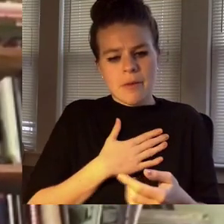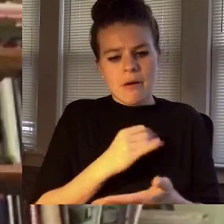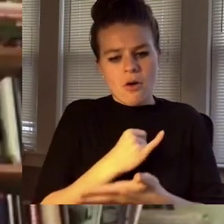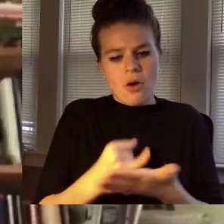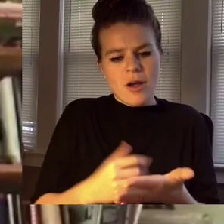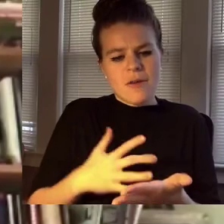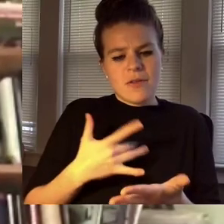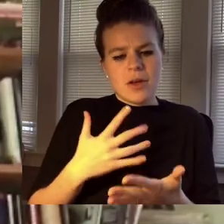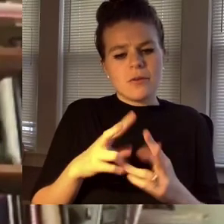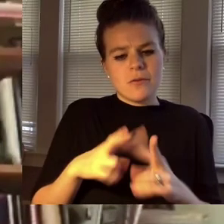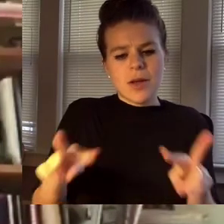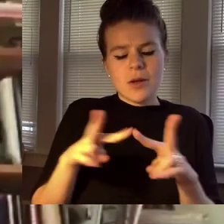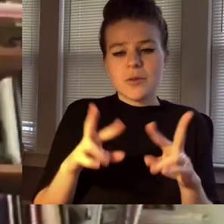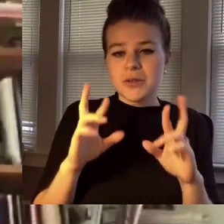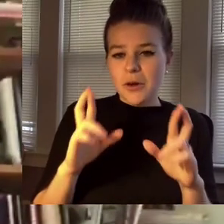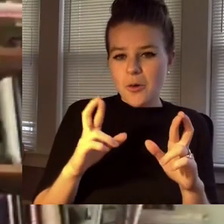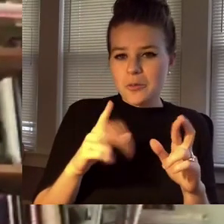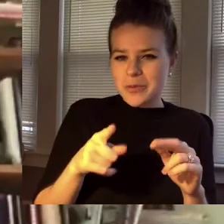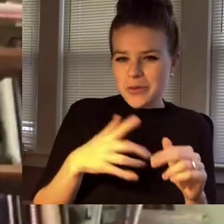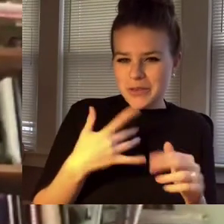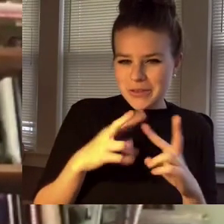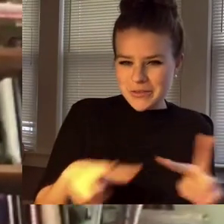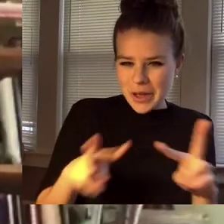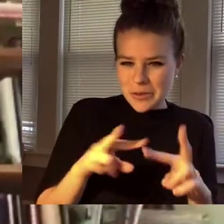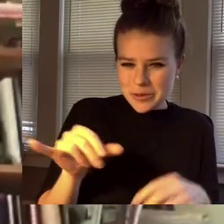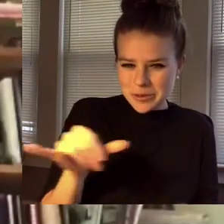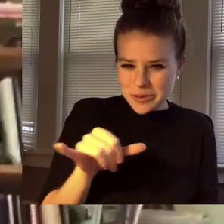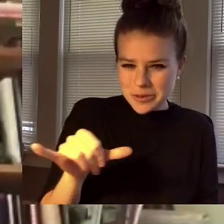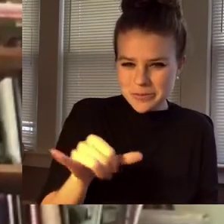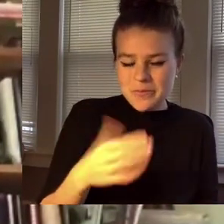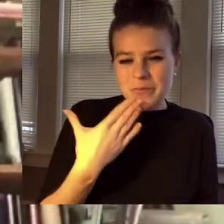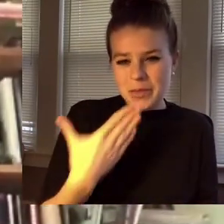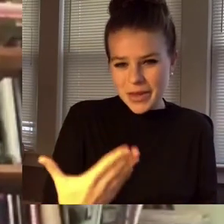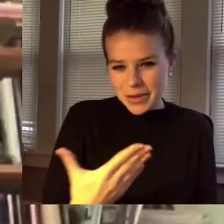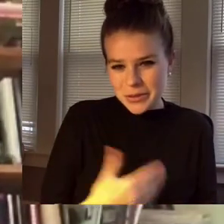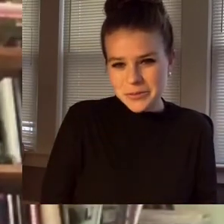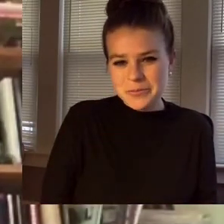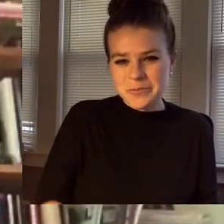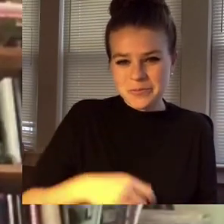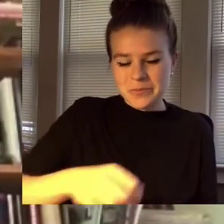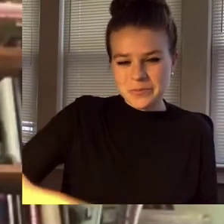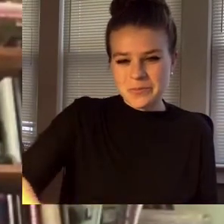felt valuable to me. So I hope it does the same for you. Thank you.